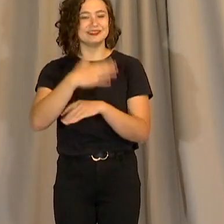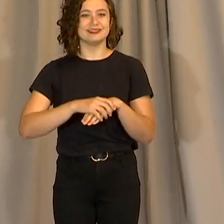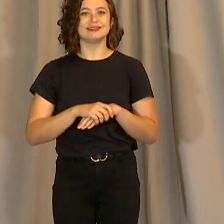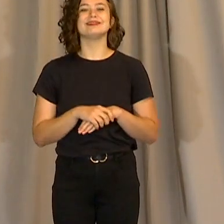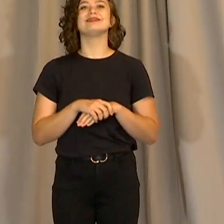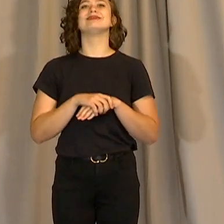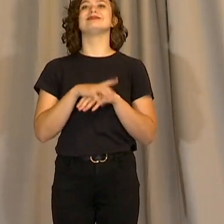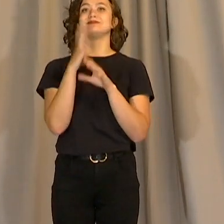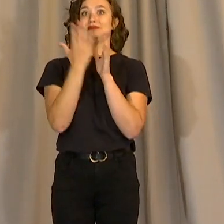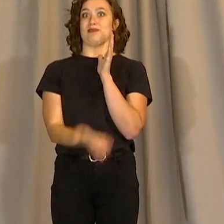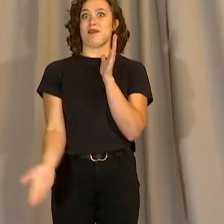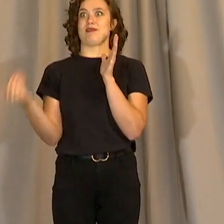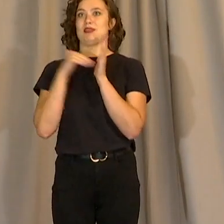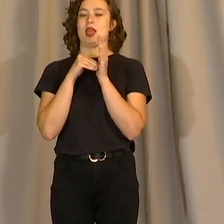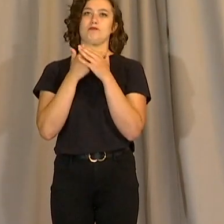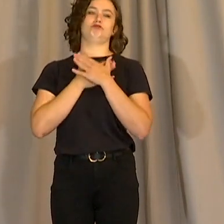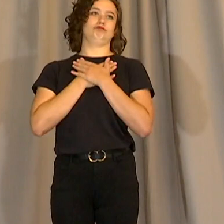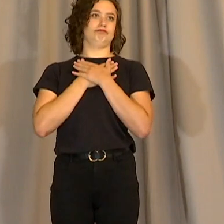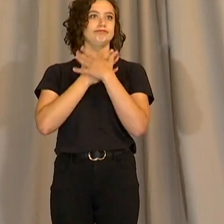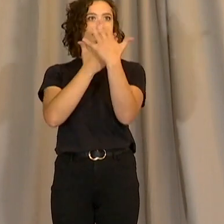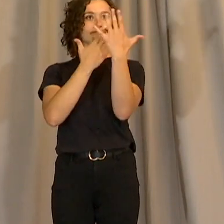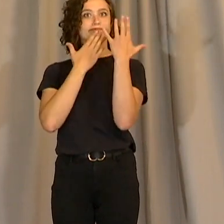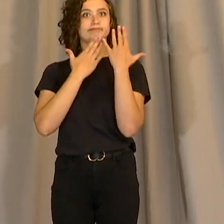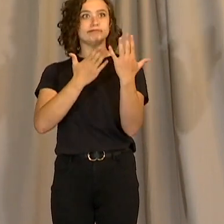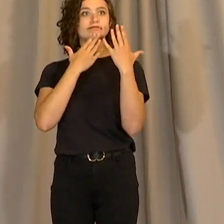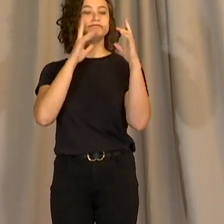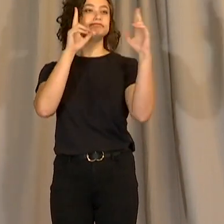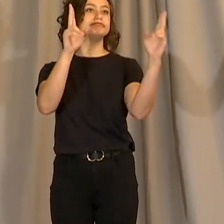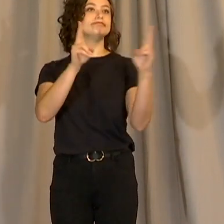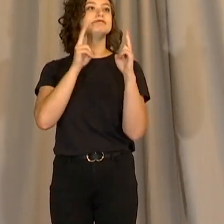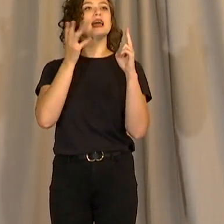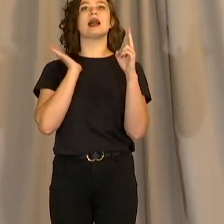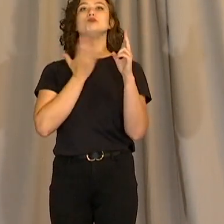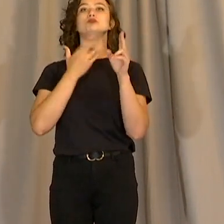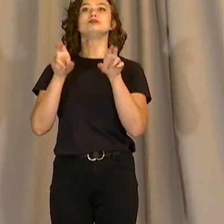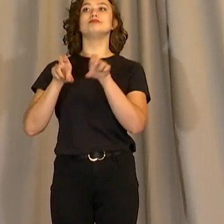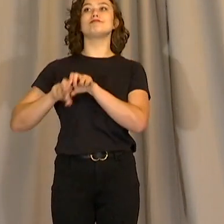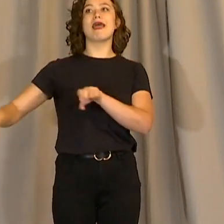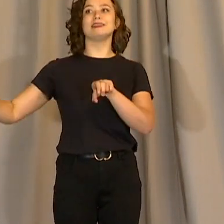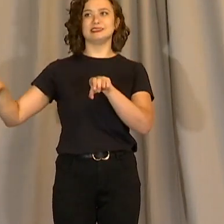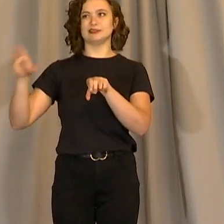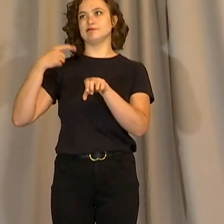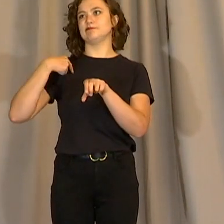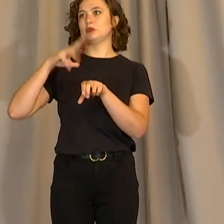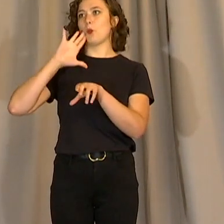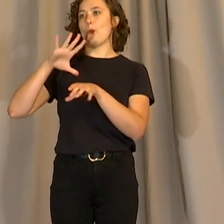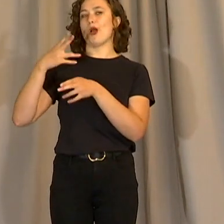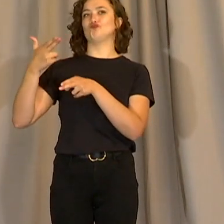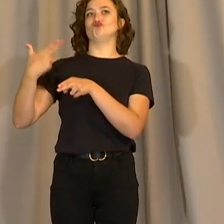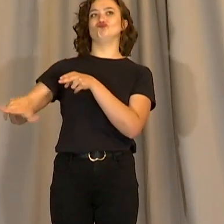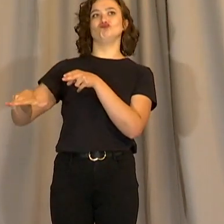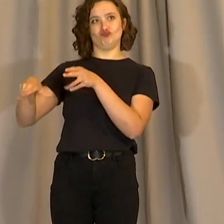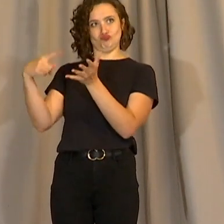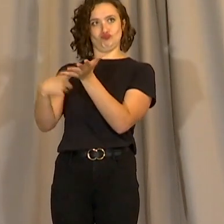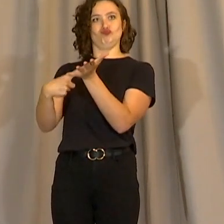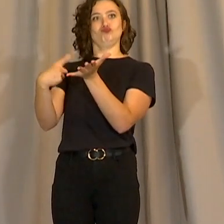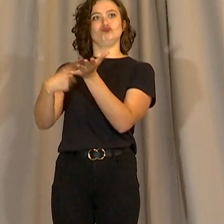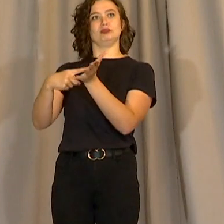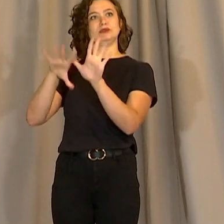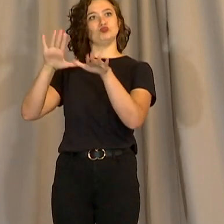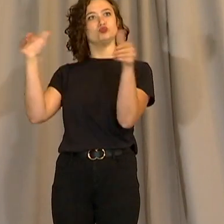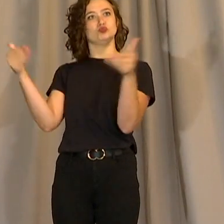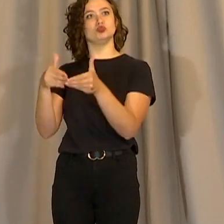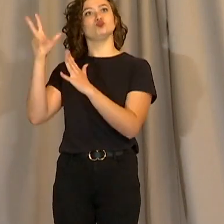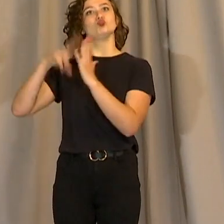am, again, very thankful and grateful to have our panelists, who I will spend a little bit of time introducing and reading their bios.